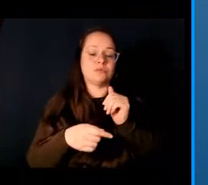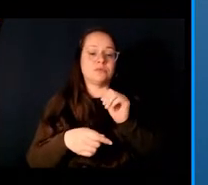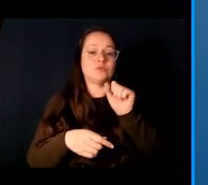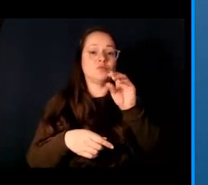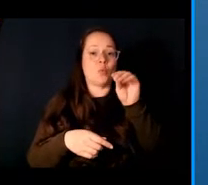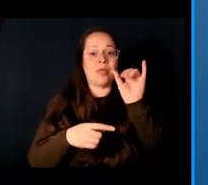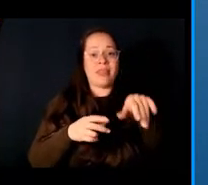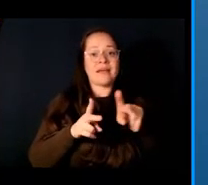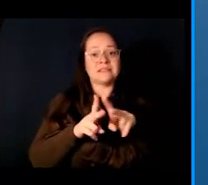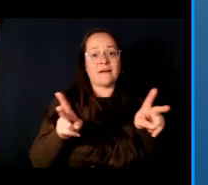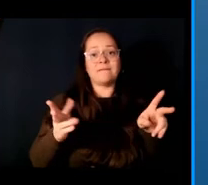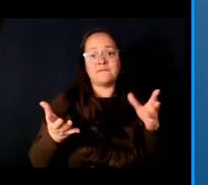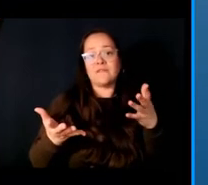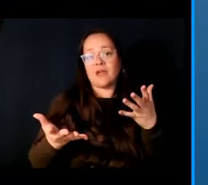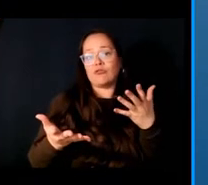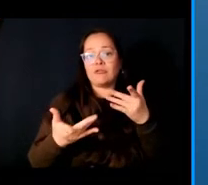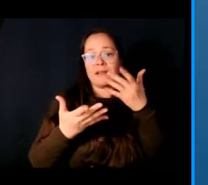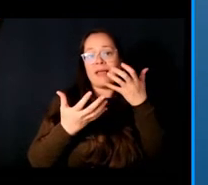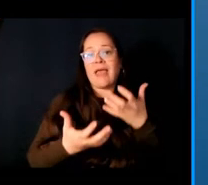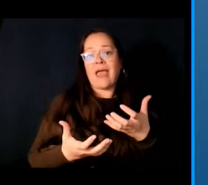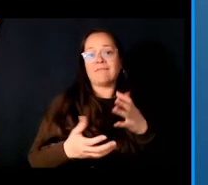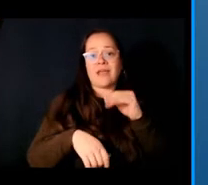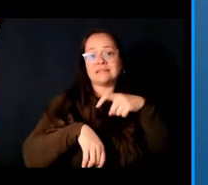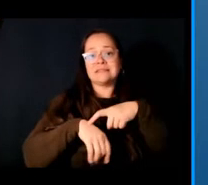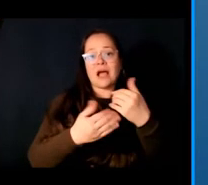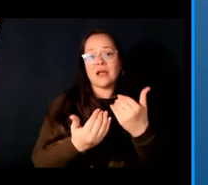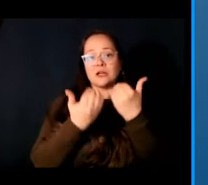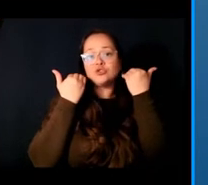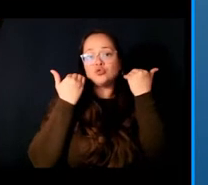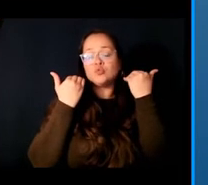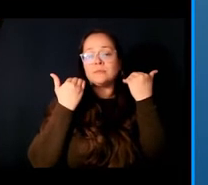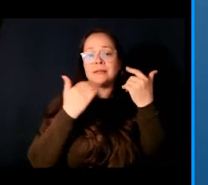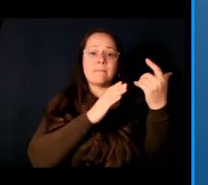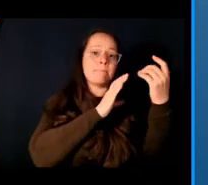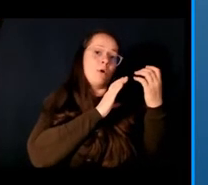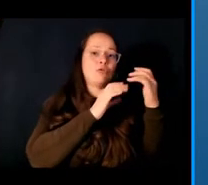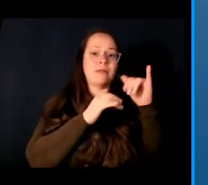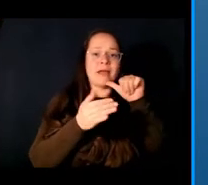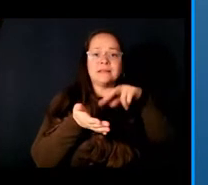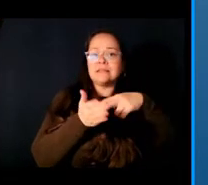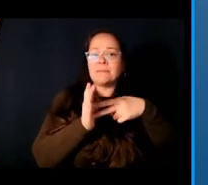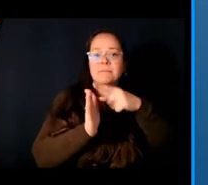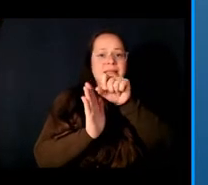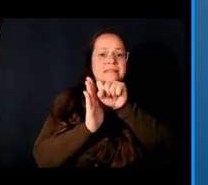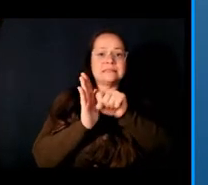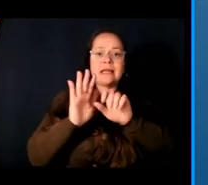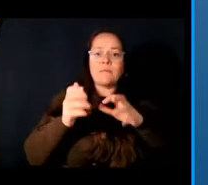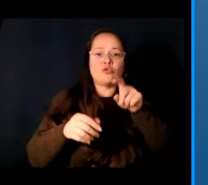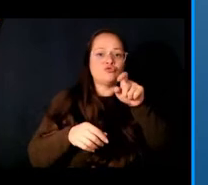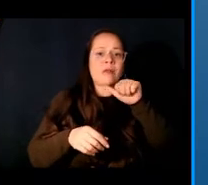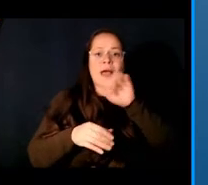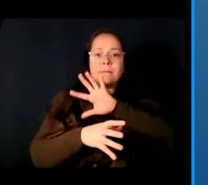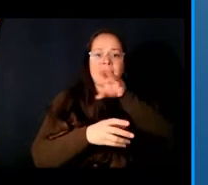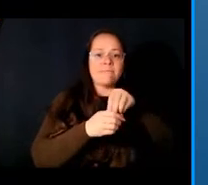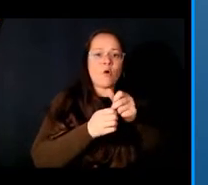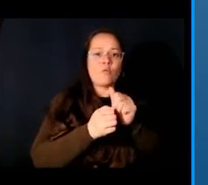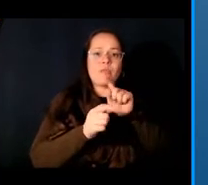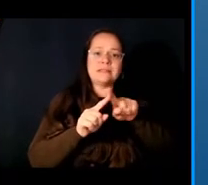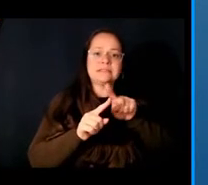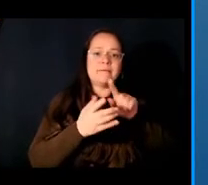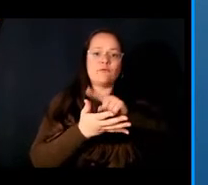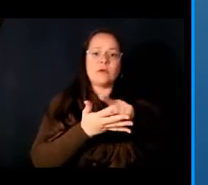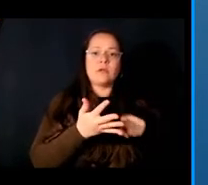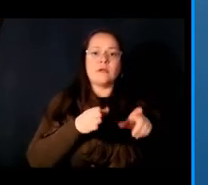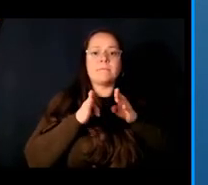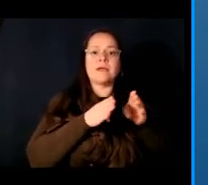a very very heavy and time-consuming burden it's not to say that state parties shouldn't be actively involved in all these measures